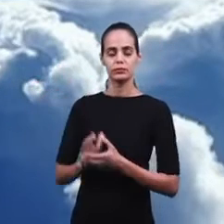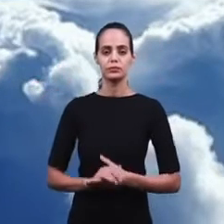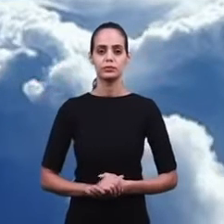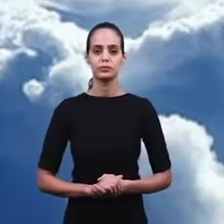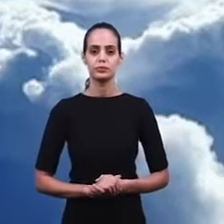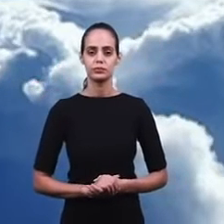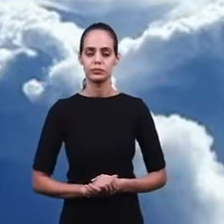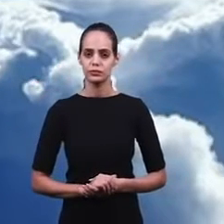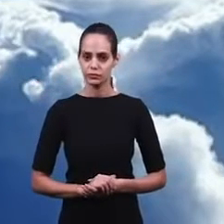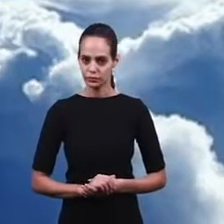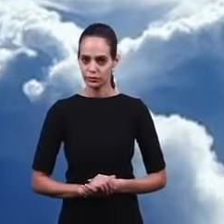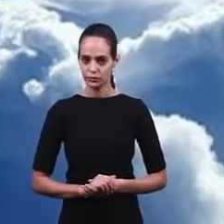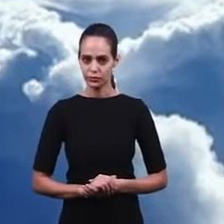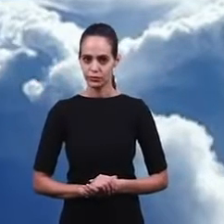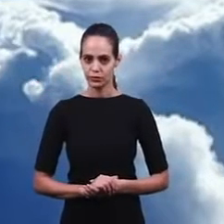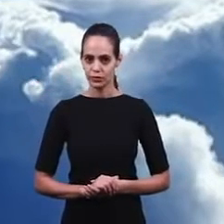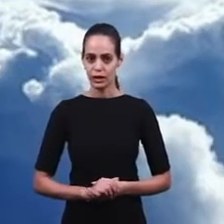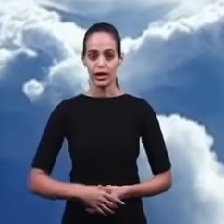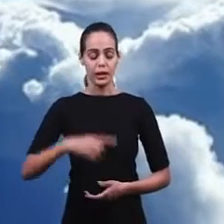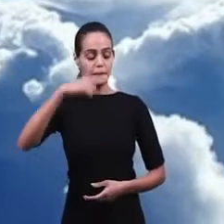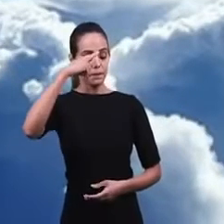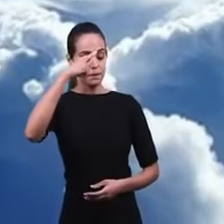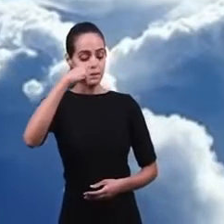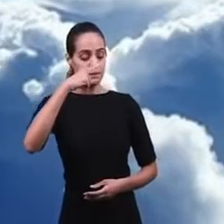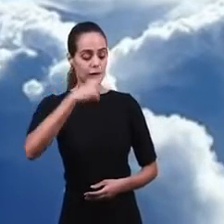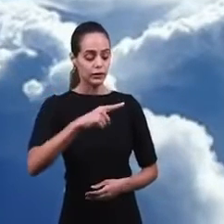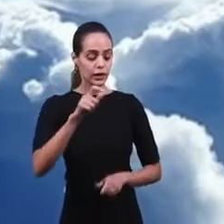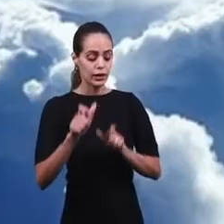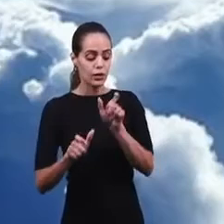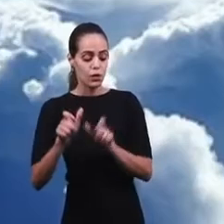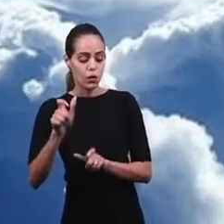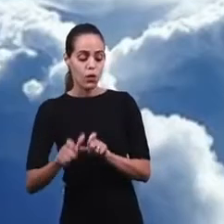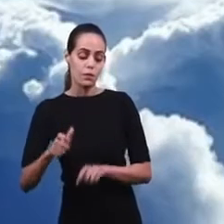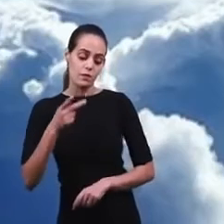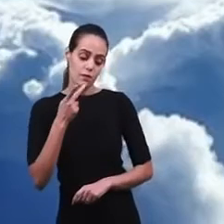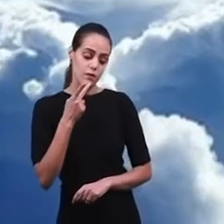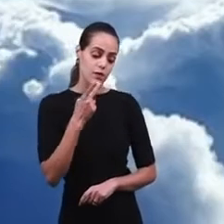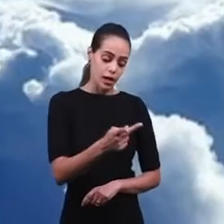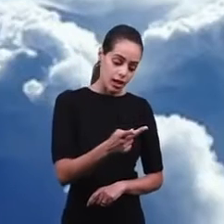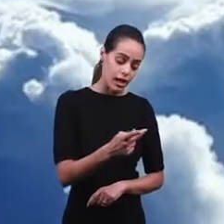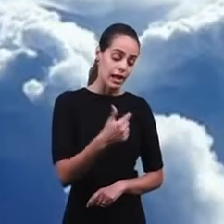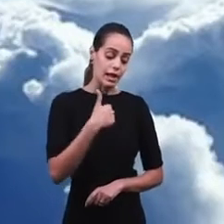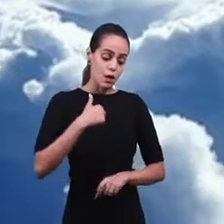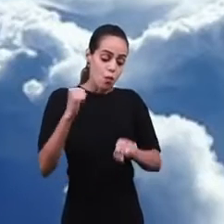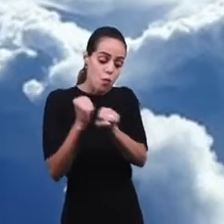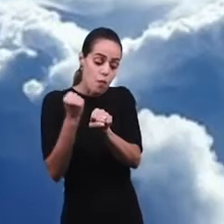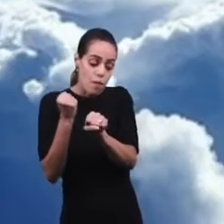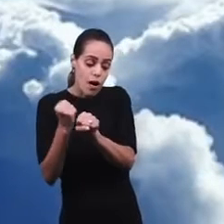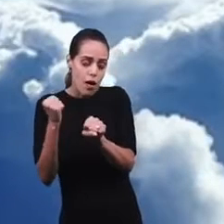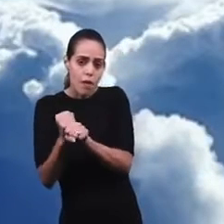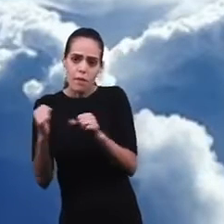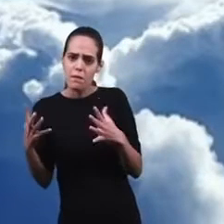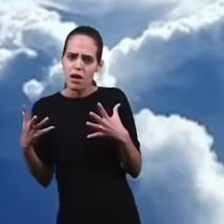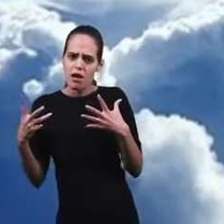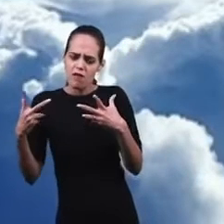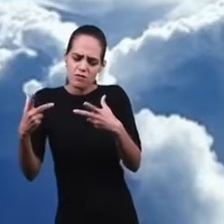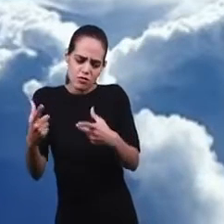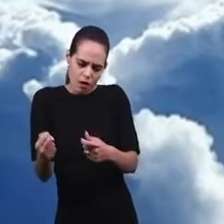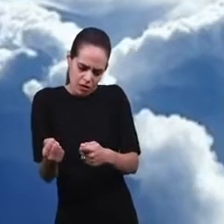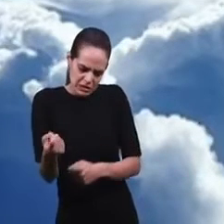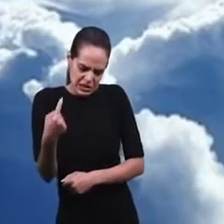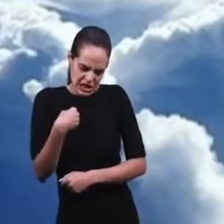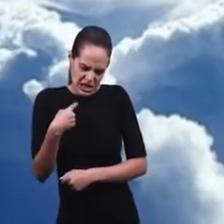So I sent messengers to them saying, I am doing a great work, so that I cannot come